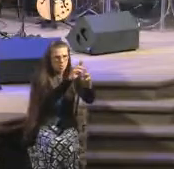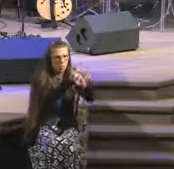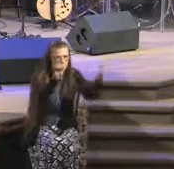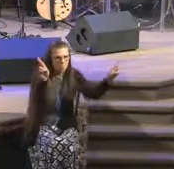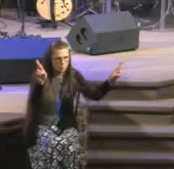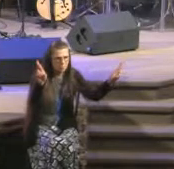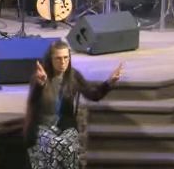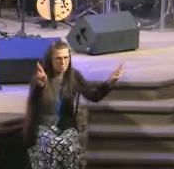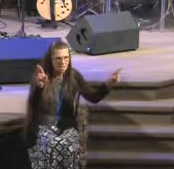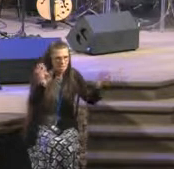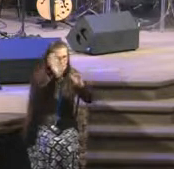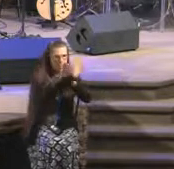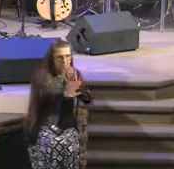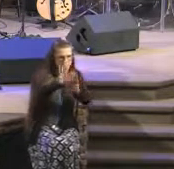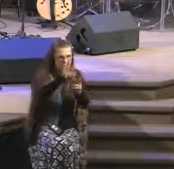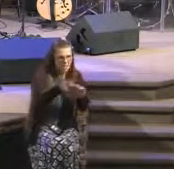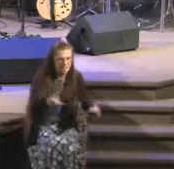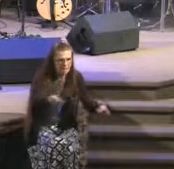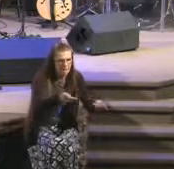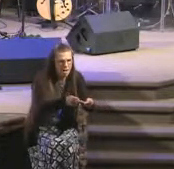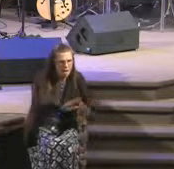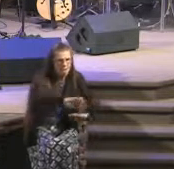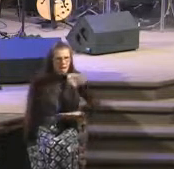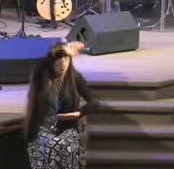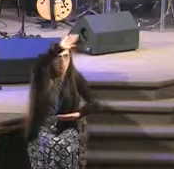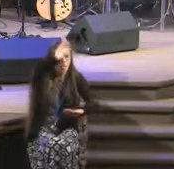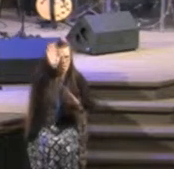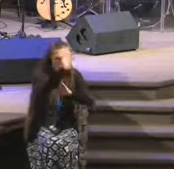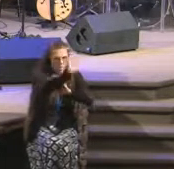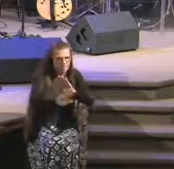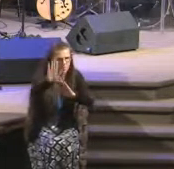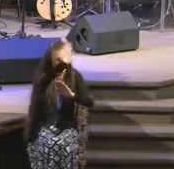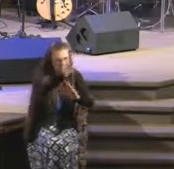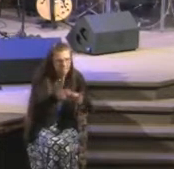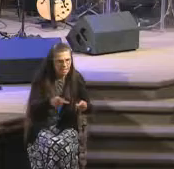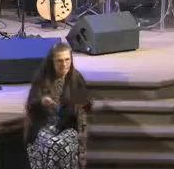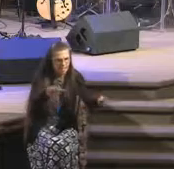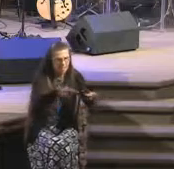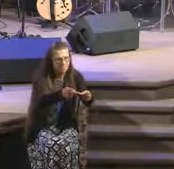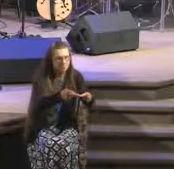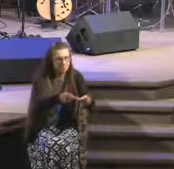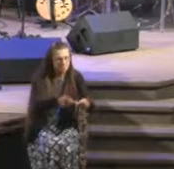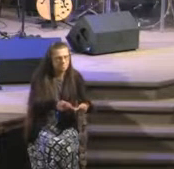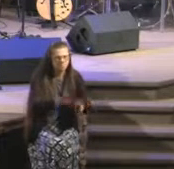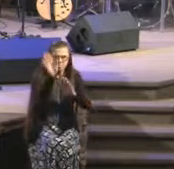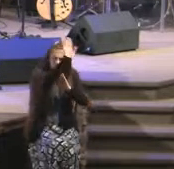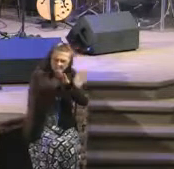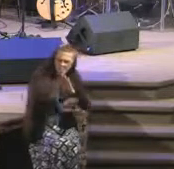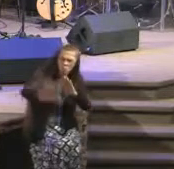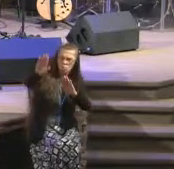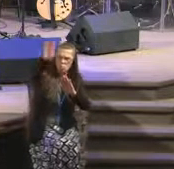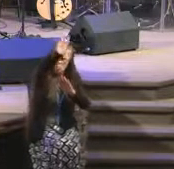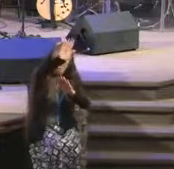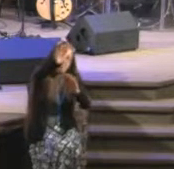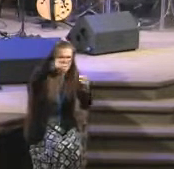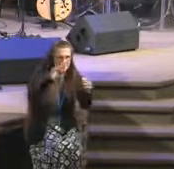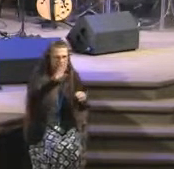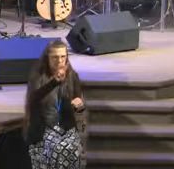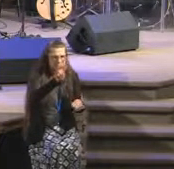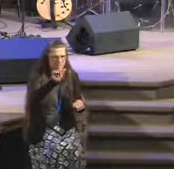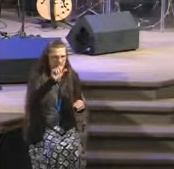that guards the land. That wall that guards. That wall that keeps. That wall that protects. It's a wall